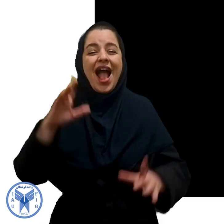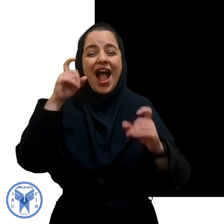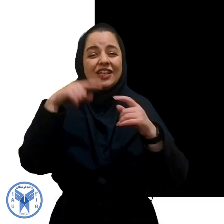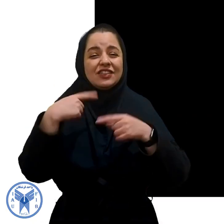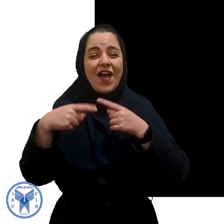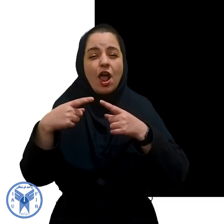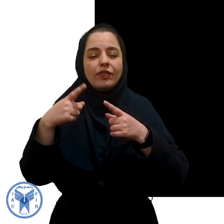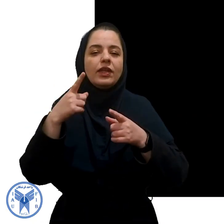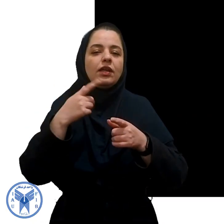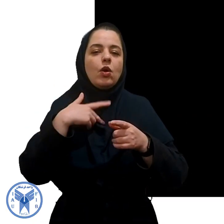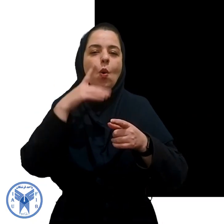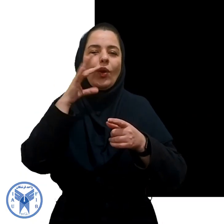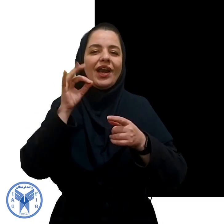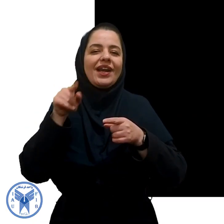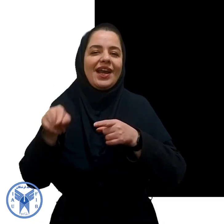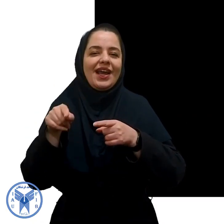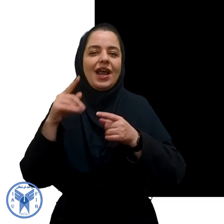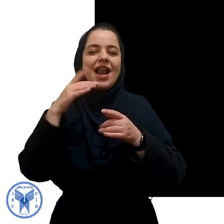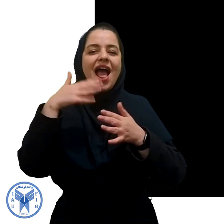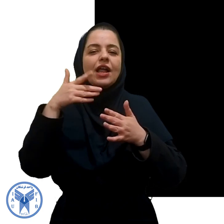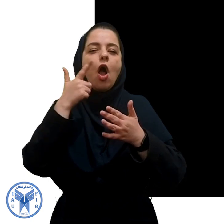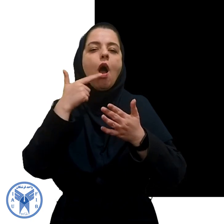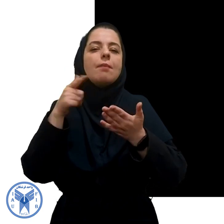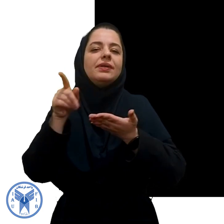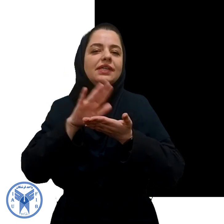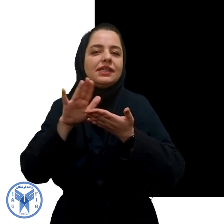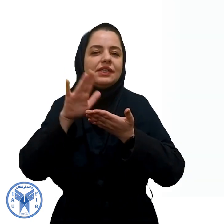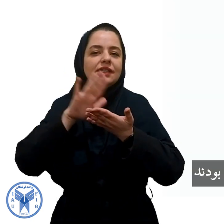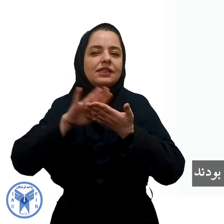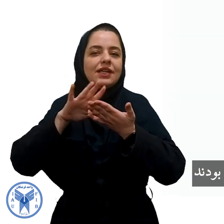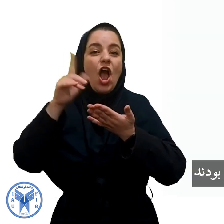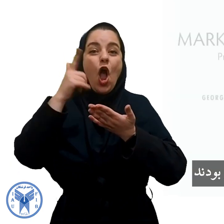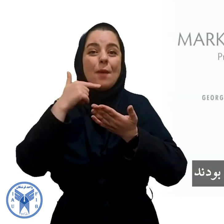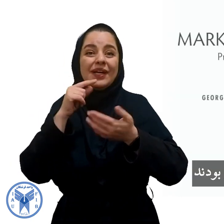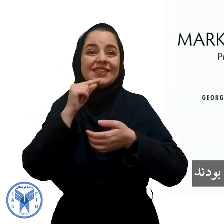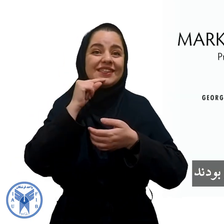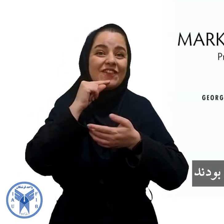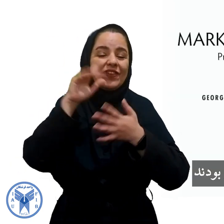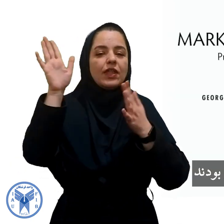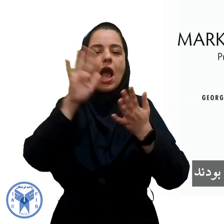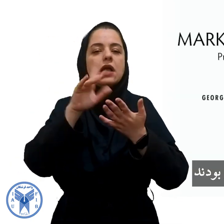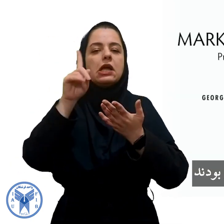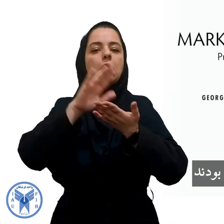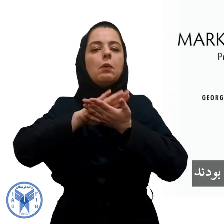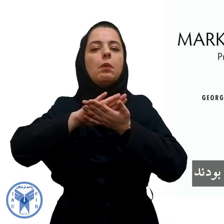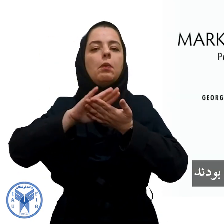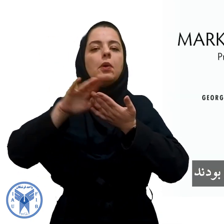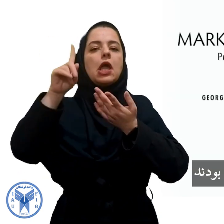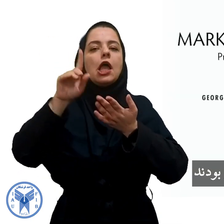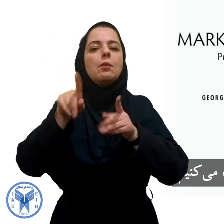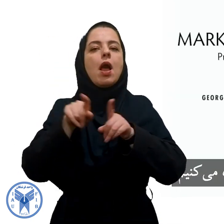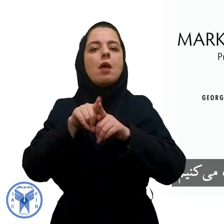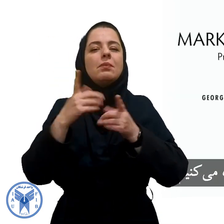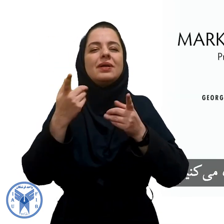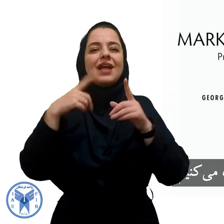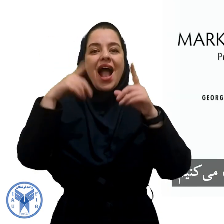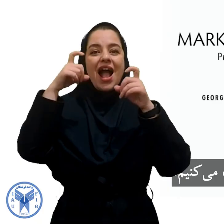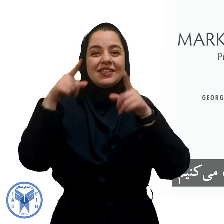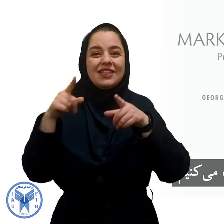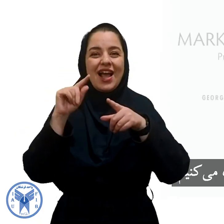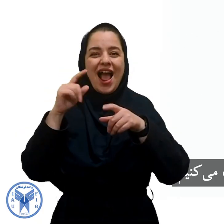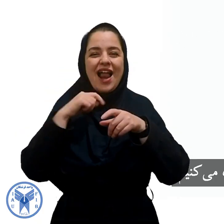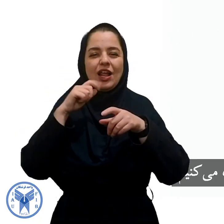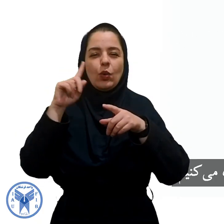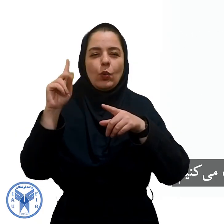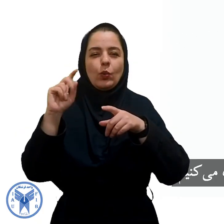All silver-based photographic processes started out as blue sensitive. Blue and white photographed as the same value. So when you look